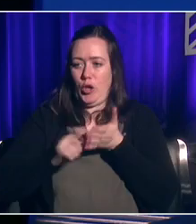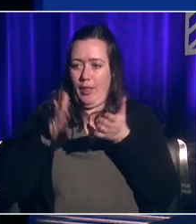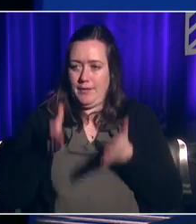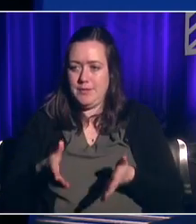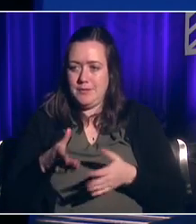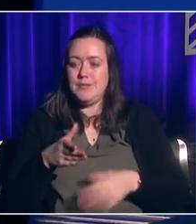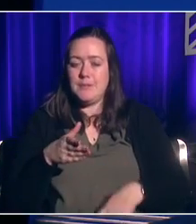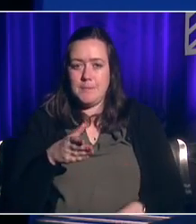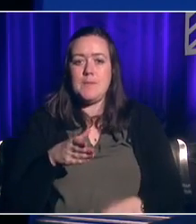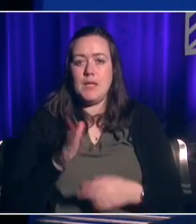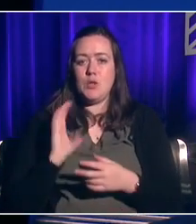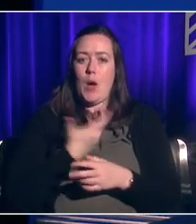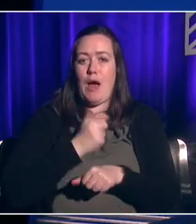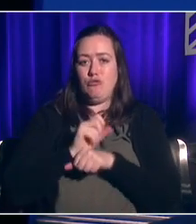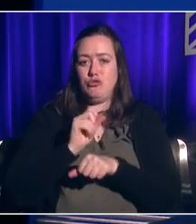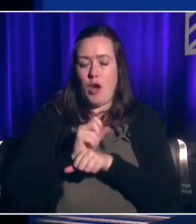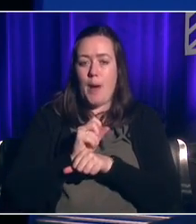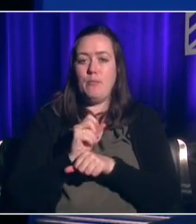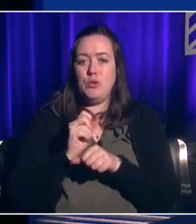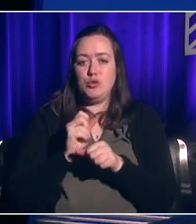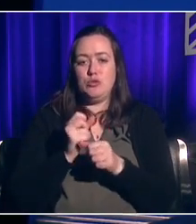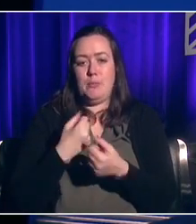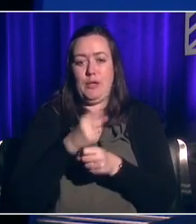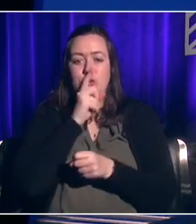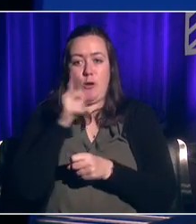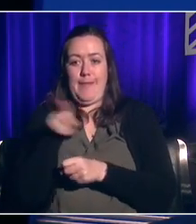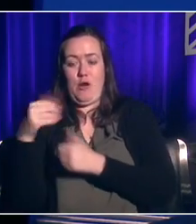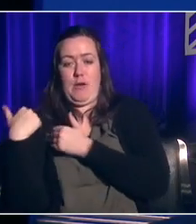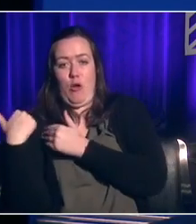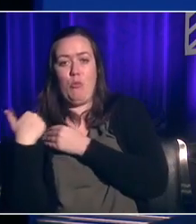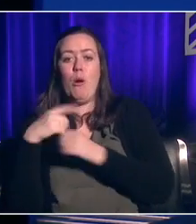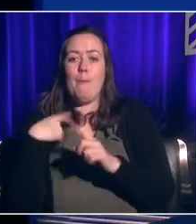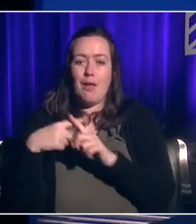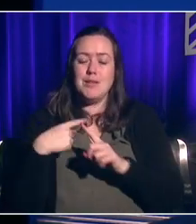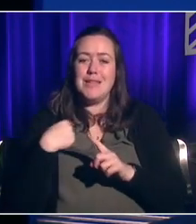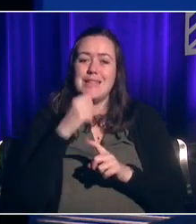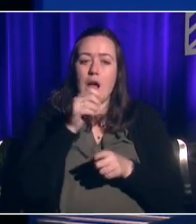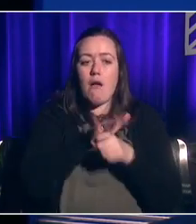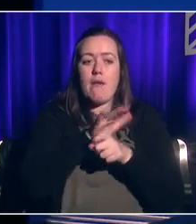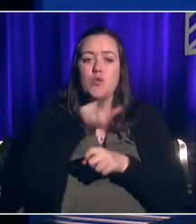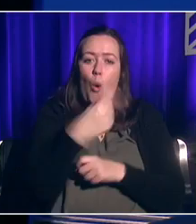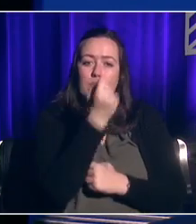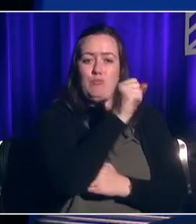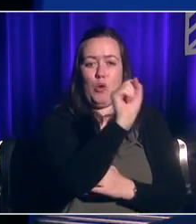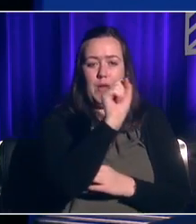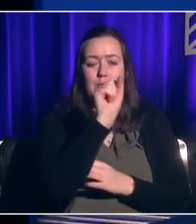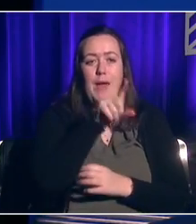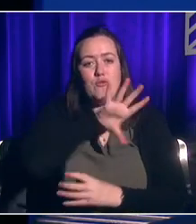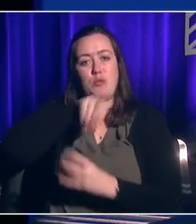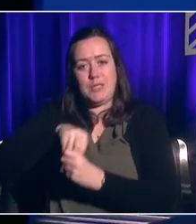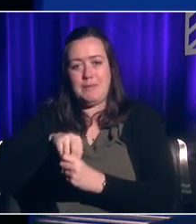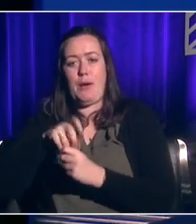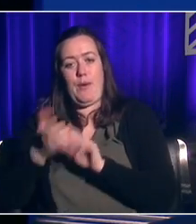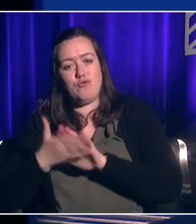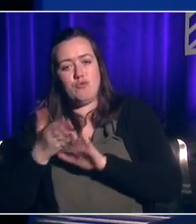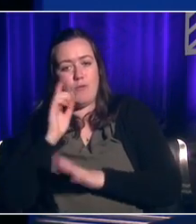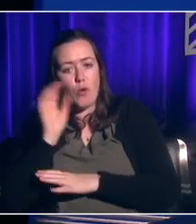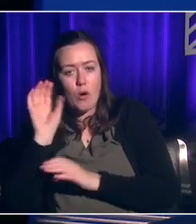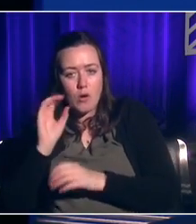accountable, but our job is also to say it's not enough to protest. We have to participate, and we have to run for